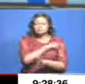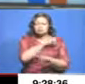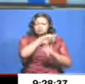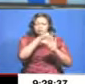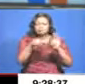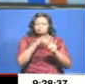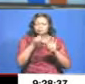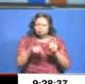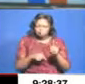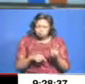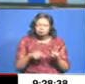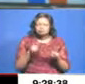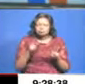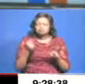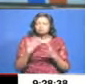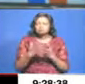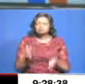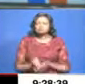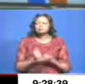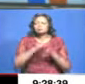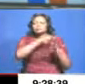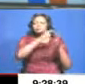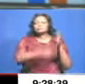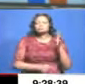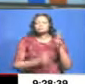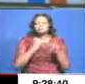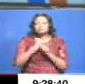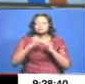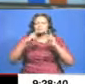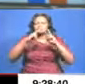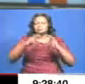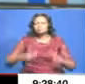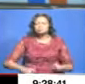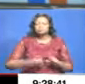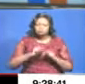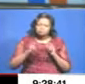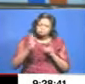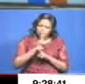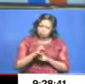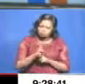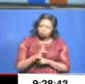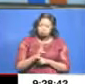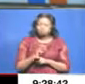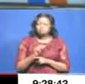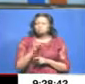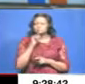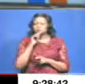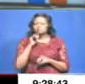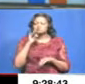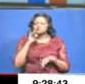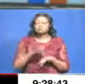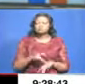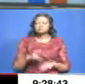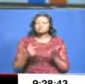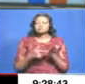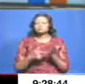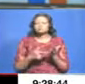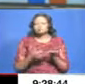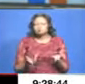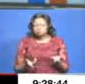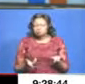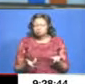enable recipient institutions to conduct research on the use of non-invasive technology to predict the risk of